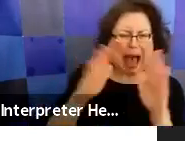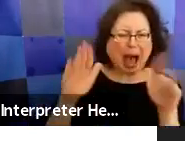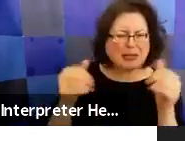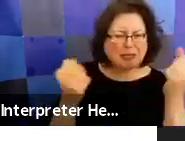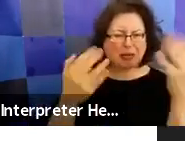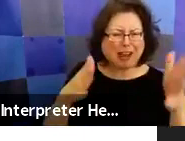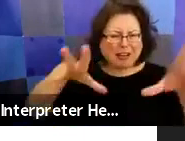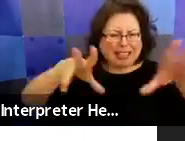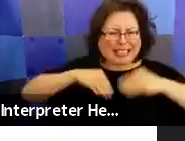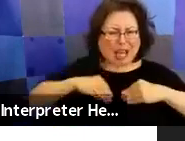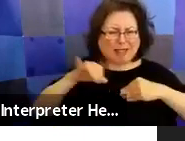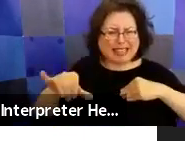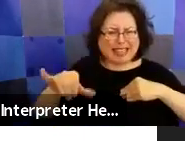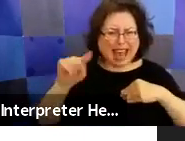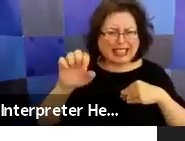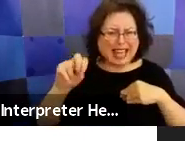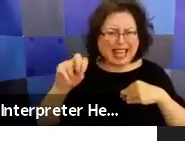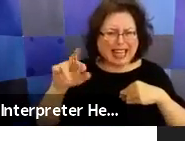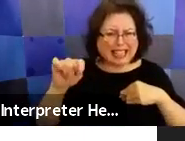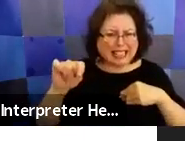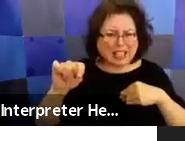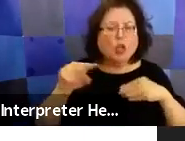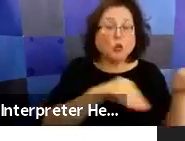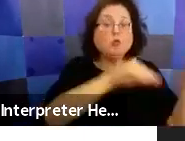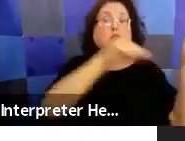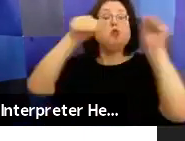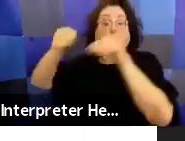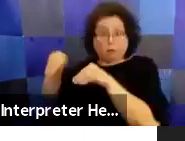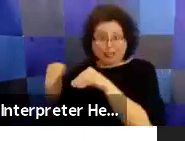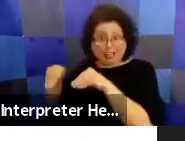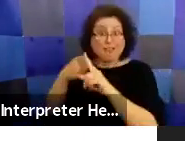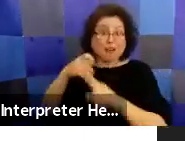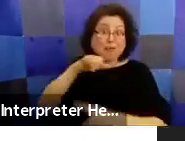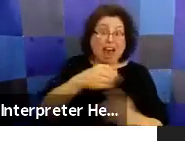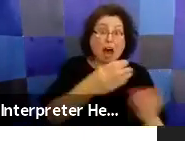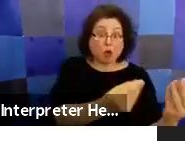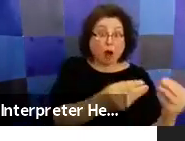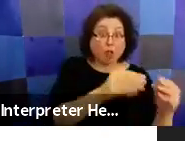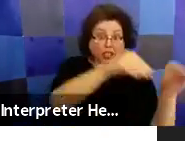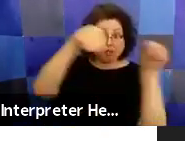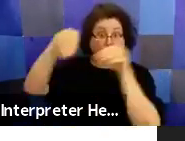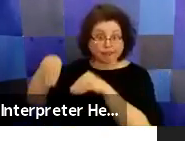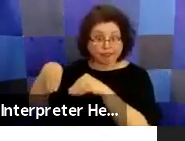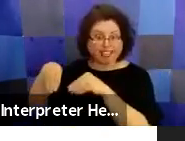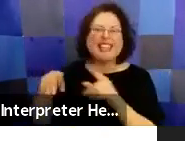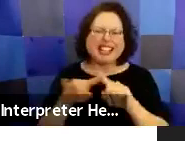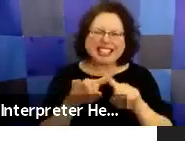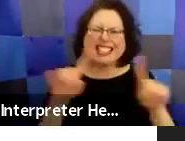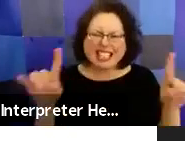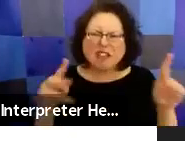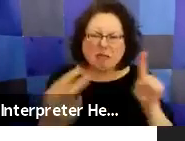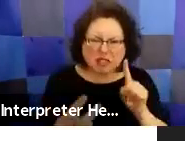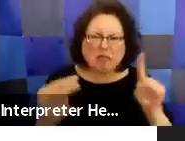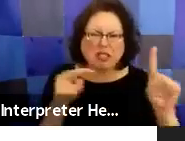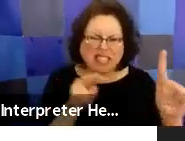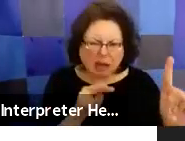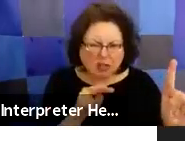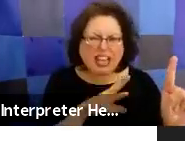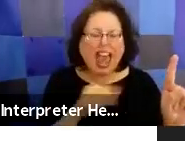tenant who's relocating from those properties. And so there's a difference between the perception and then the